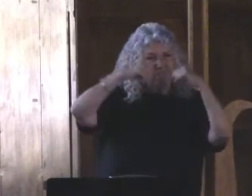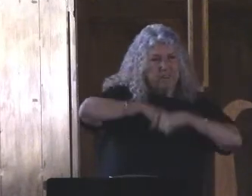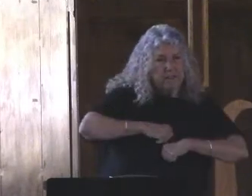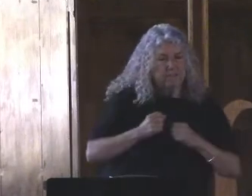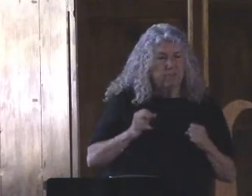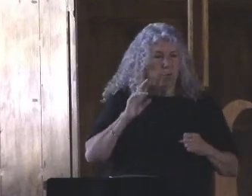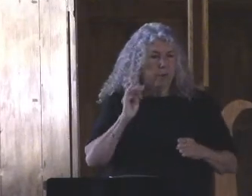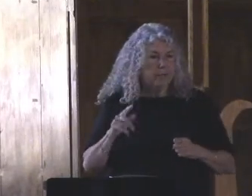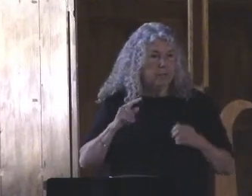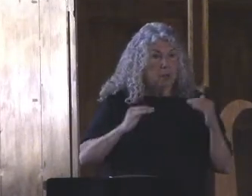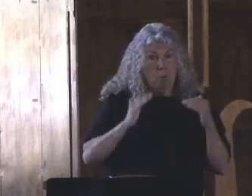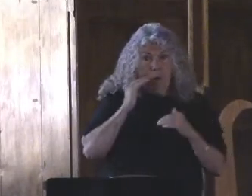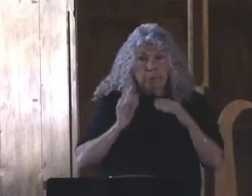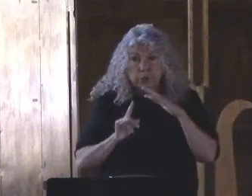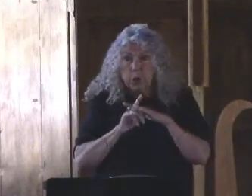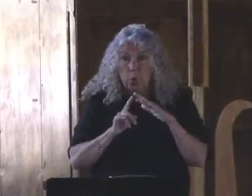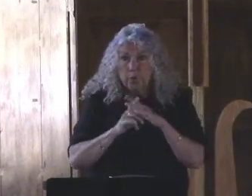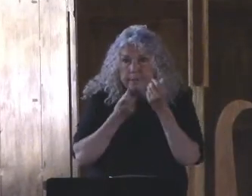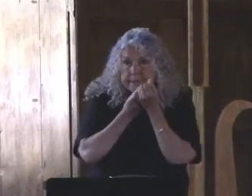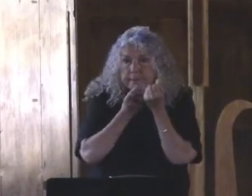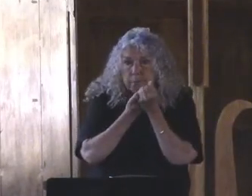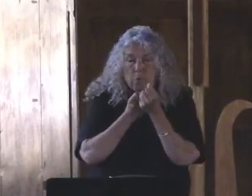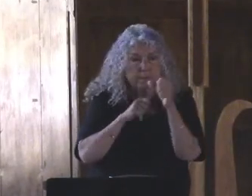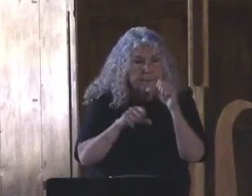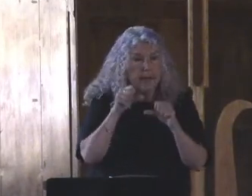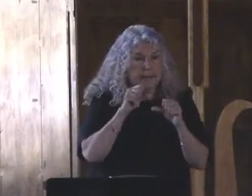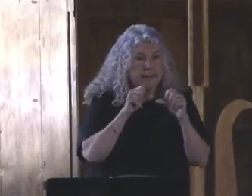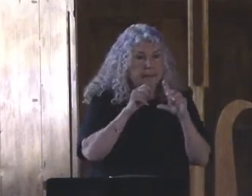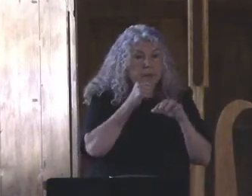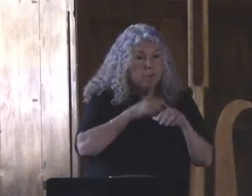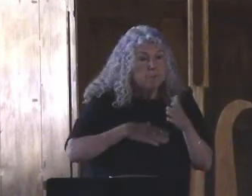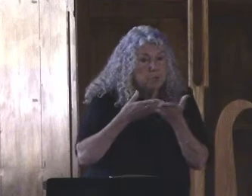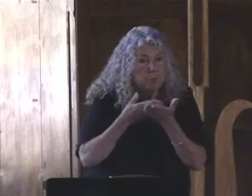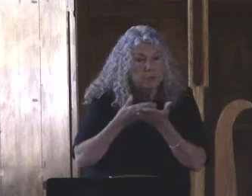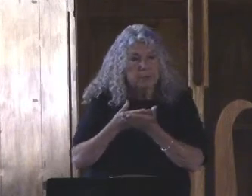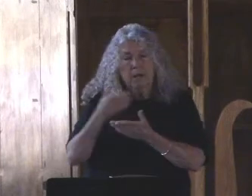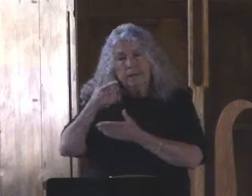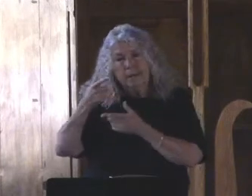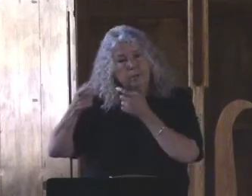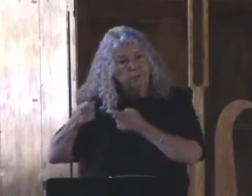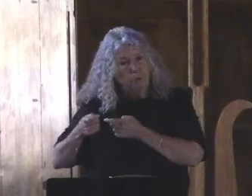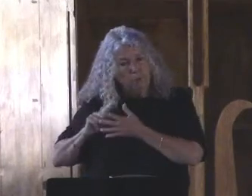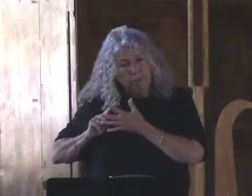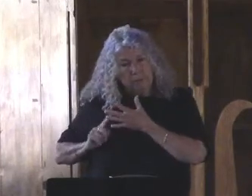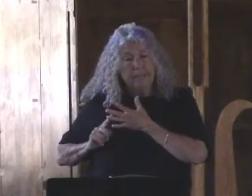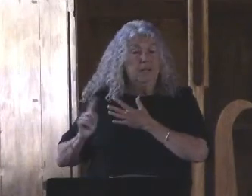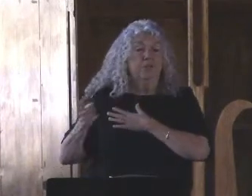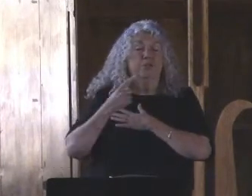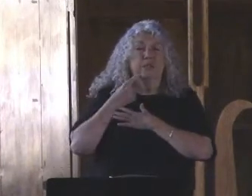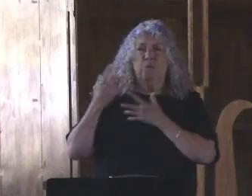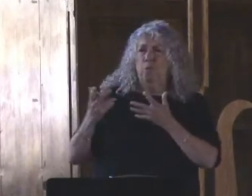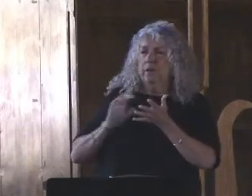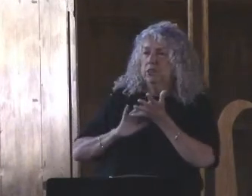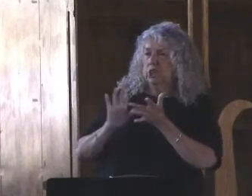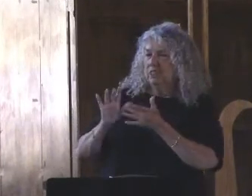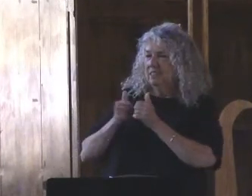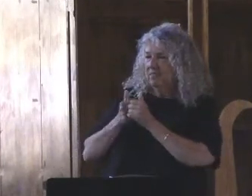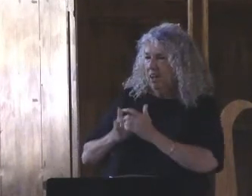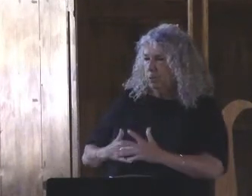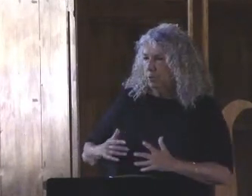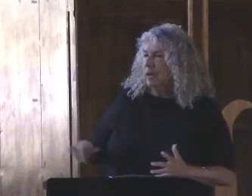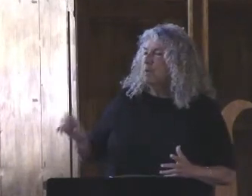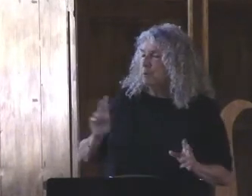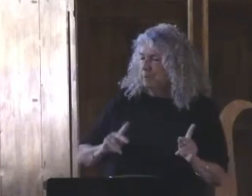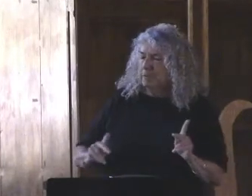justice. It's why we show up in support of science and women's rights and gun control, to say that Jesus' followers